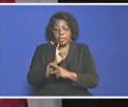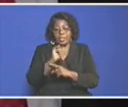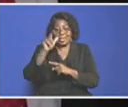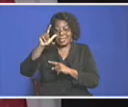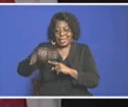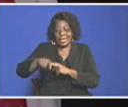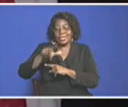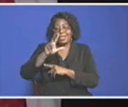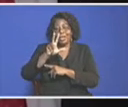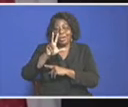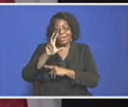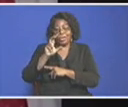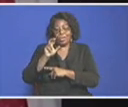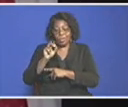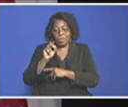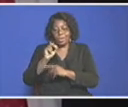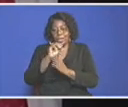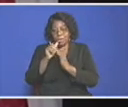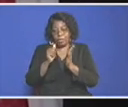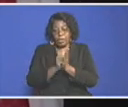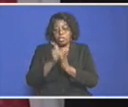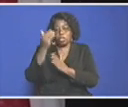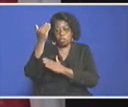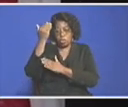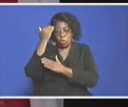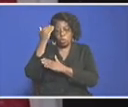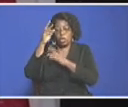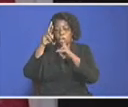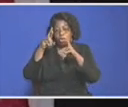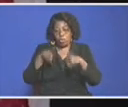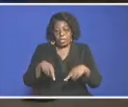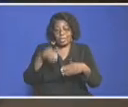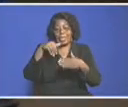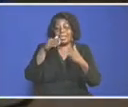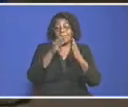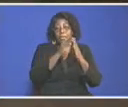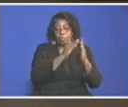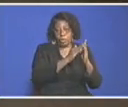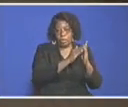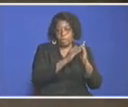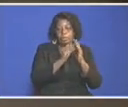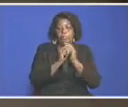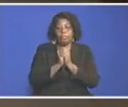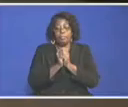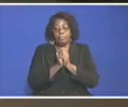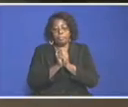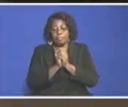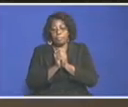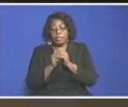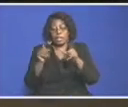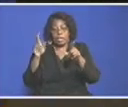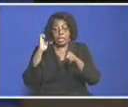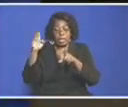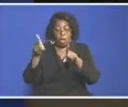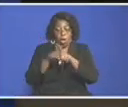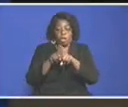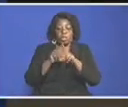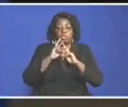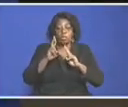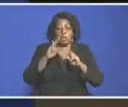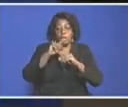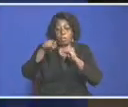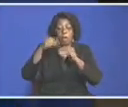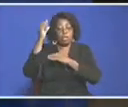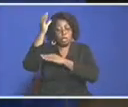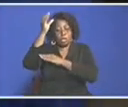late 30s and is a well-known resident of this community. ASP Peters also responded to